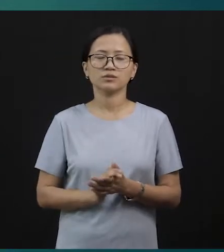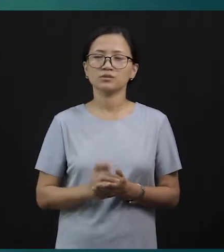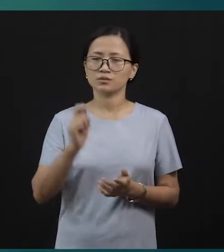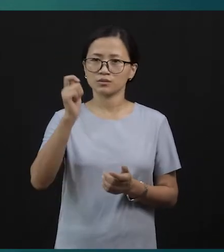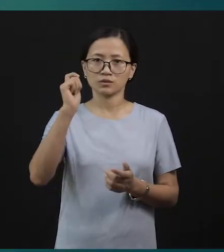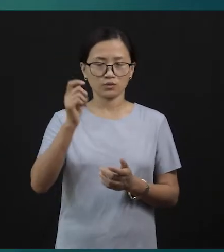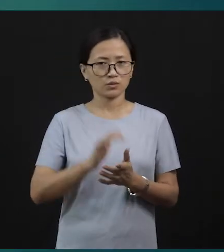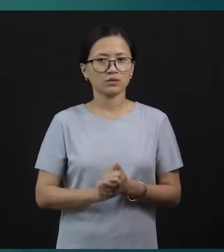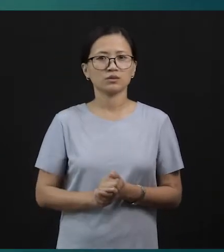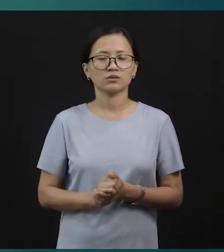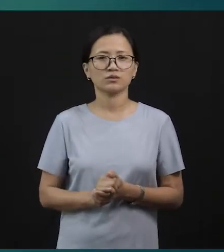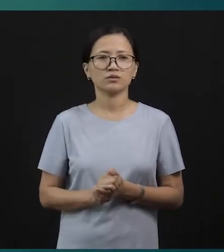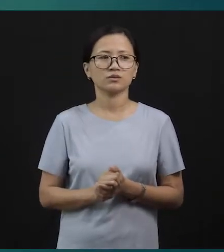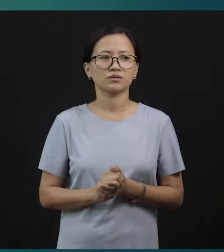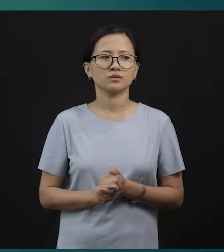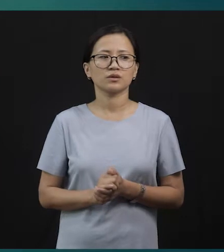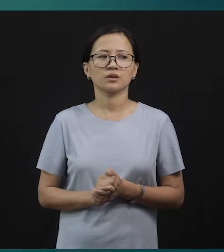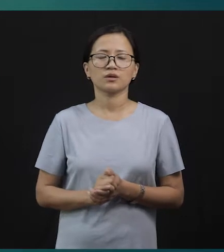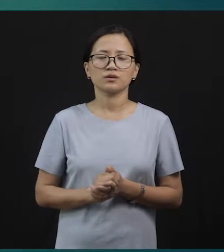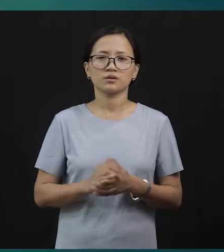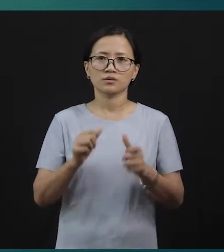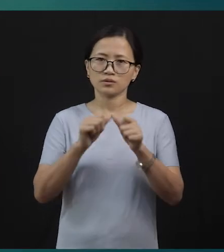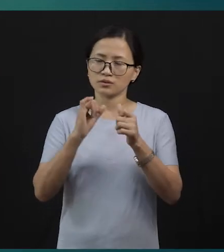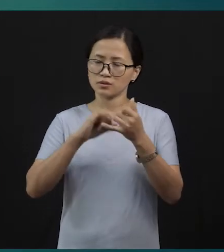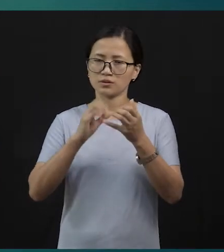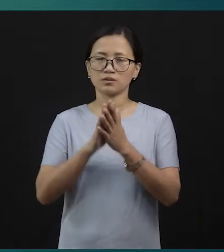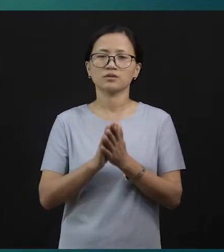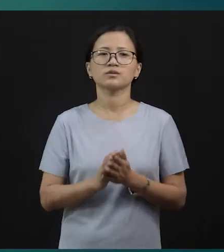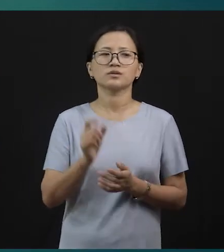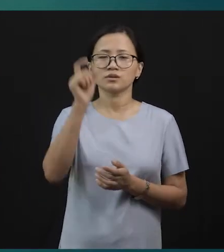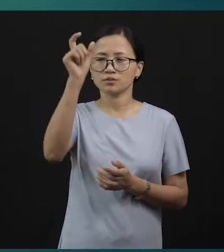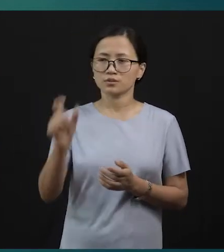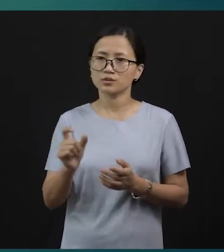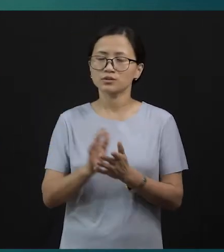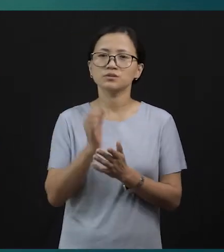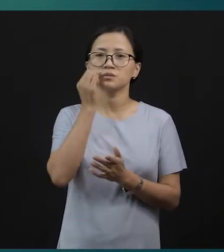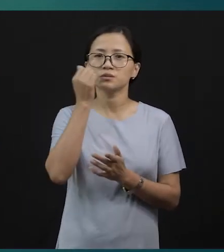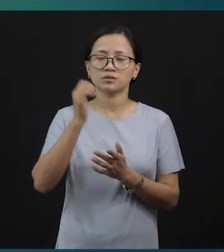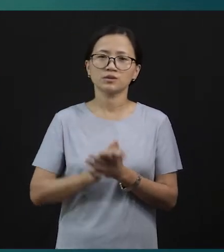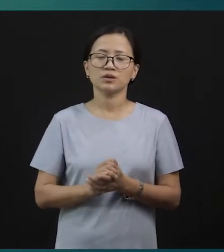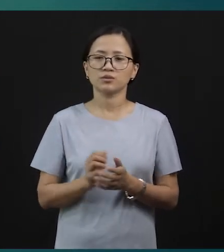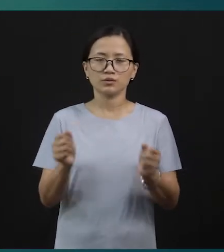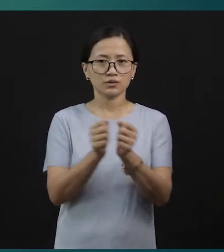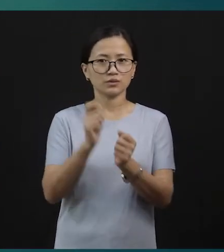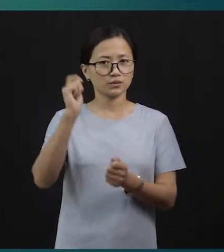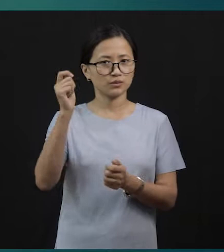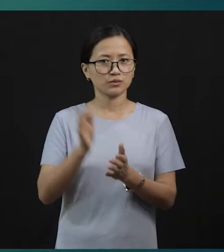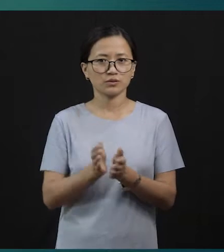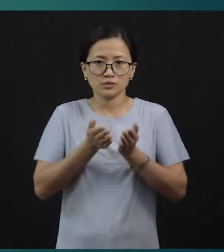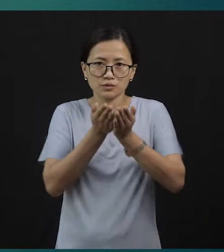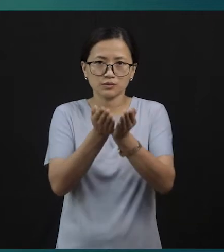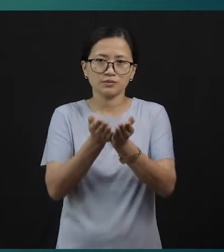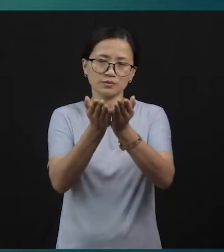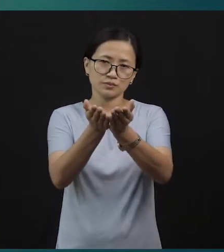ship. We are going to repeat one word twice, okay? Sailor, a person with a job on the